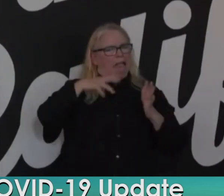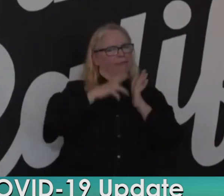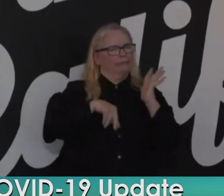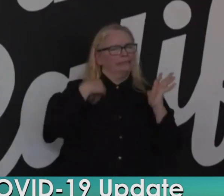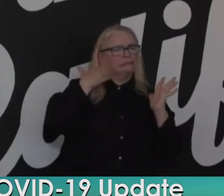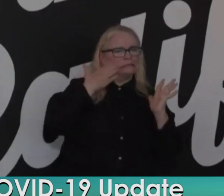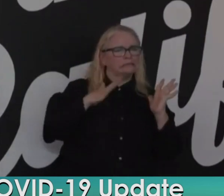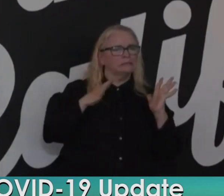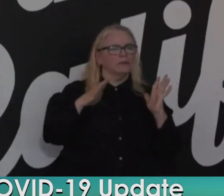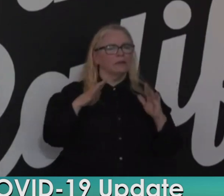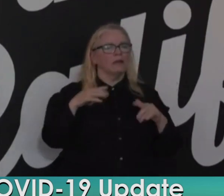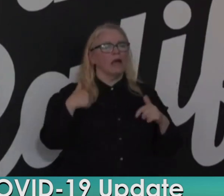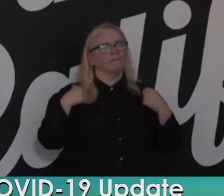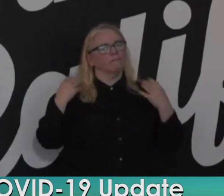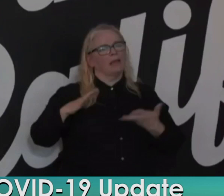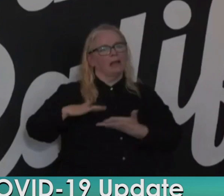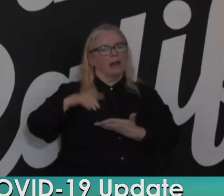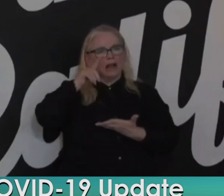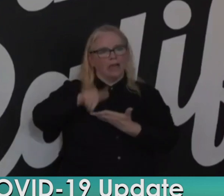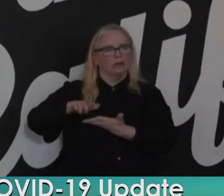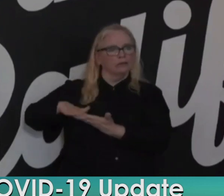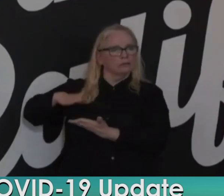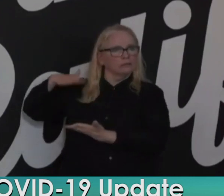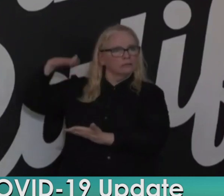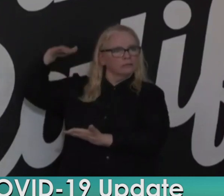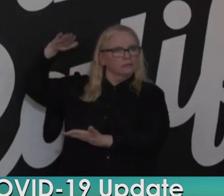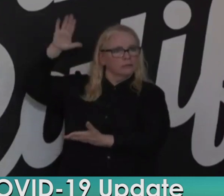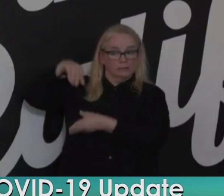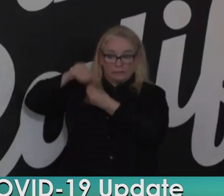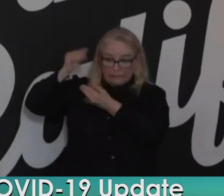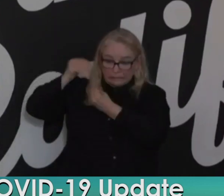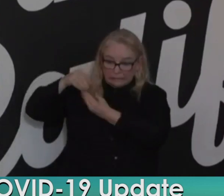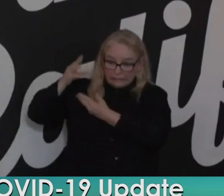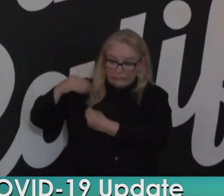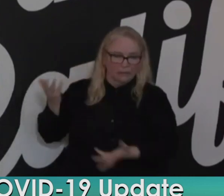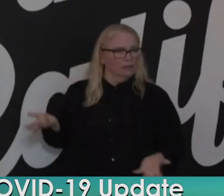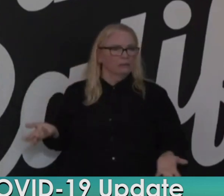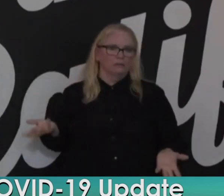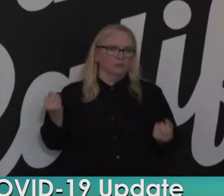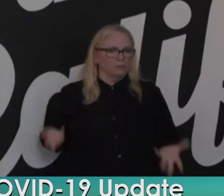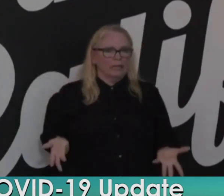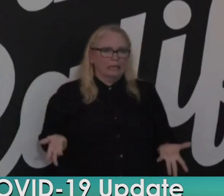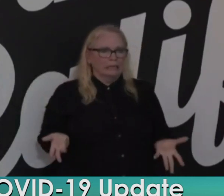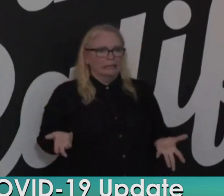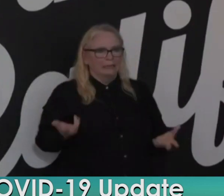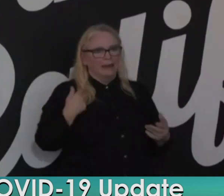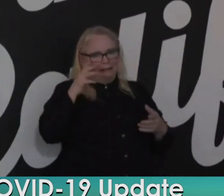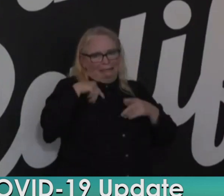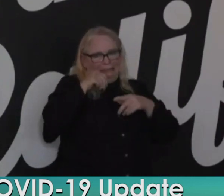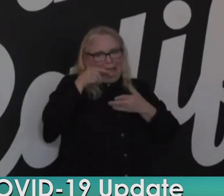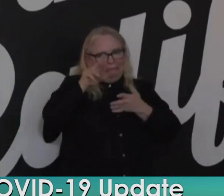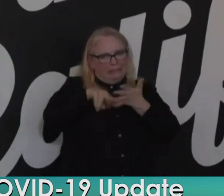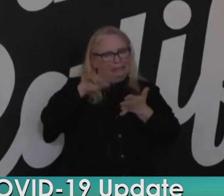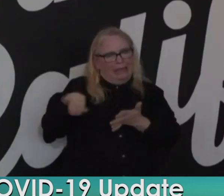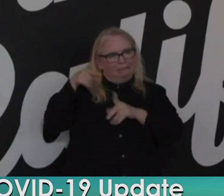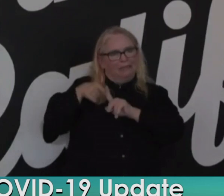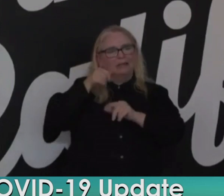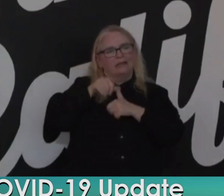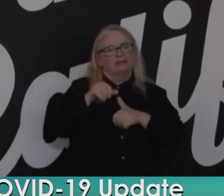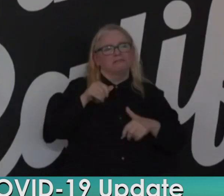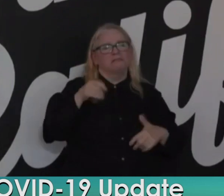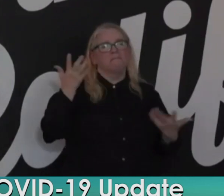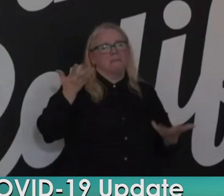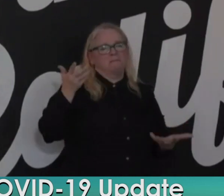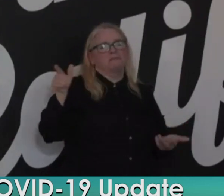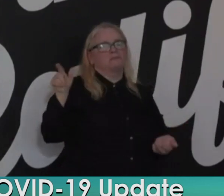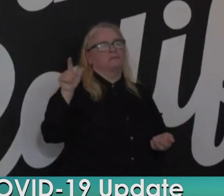the stacks of letters I am receiving, forgive me for not having read that specific letter. Julie Sue, I'm sure, has, and she'll get back